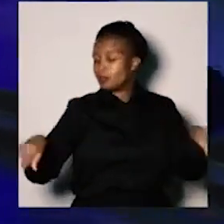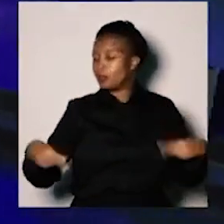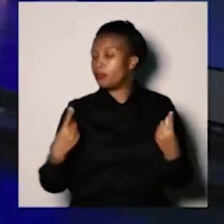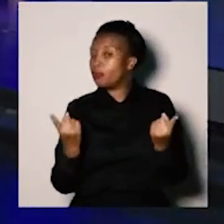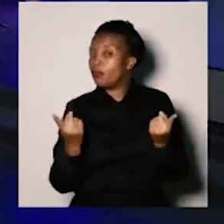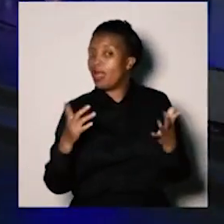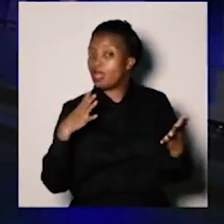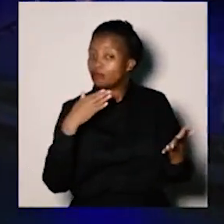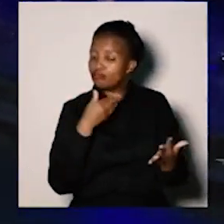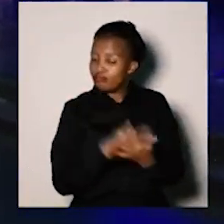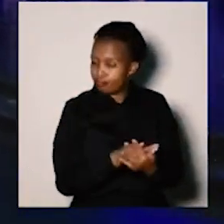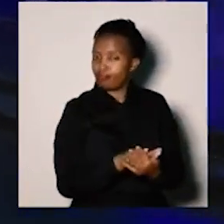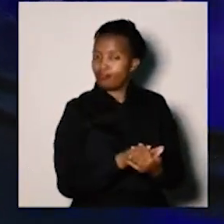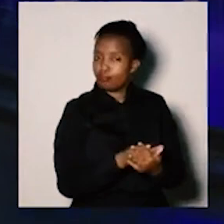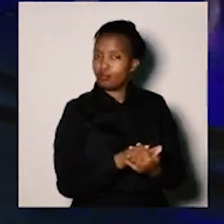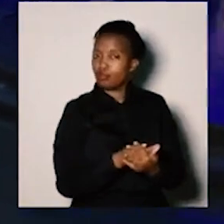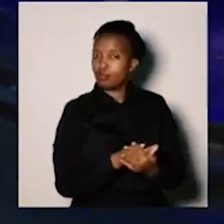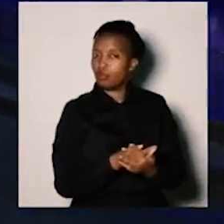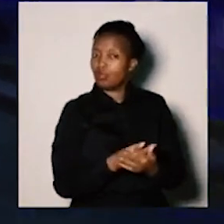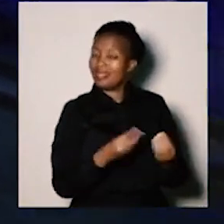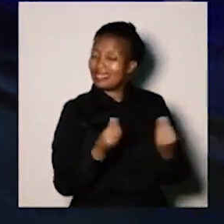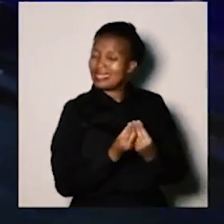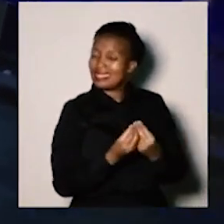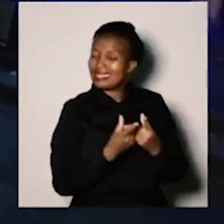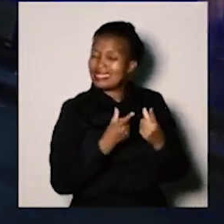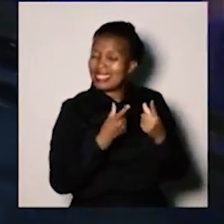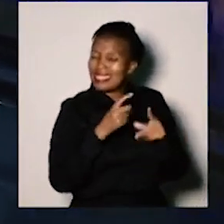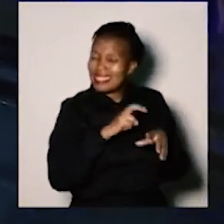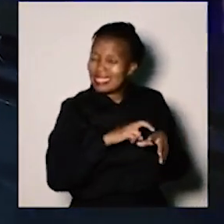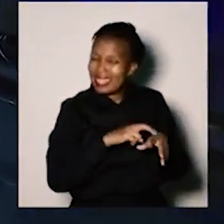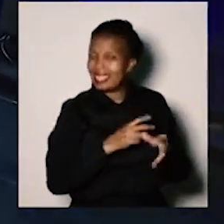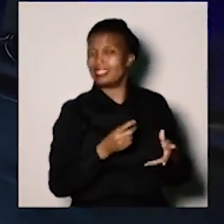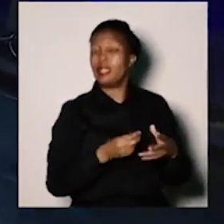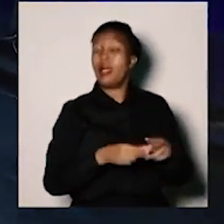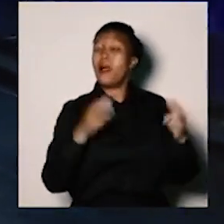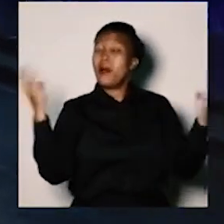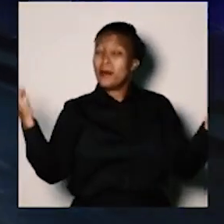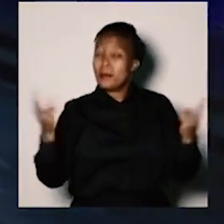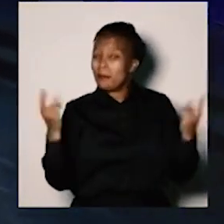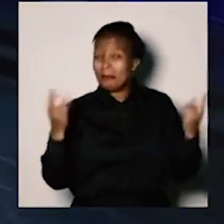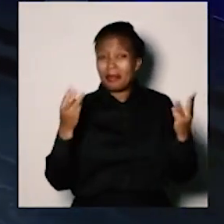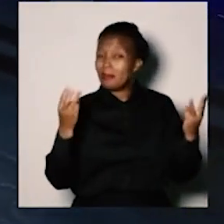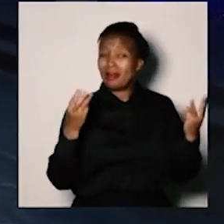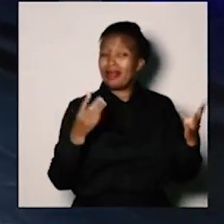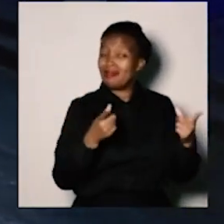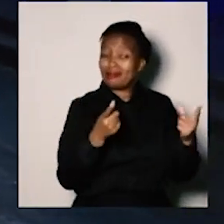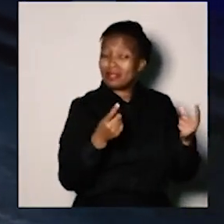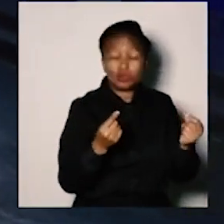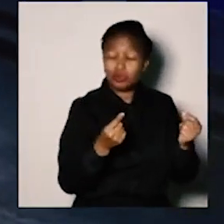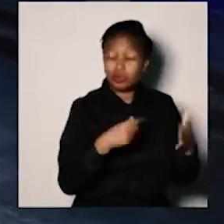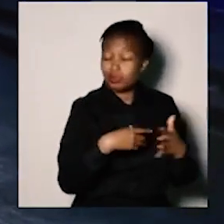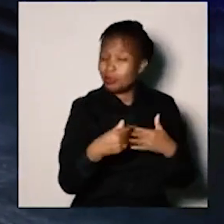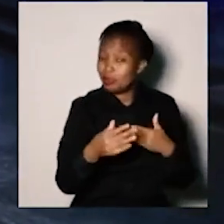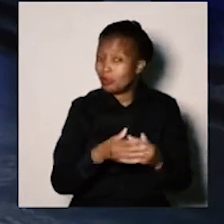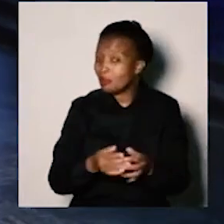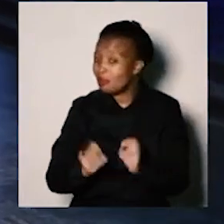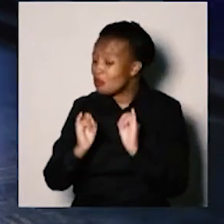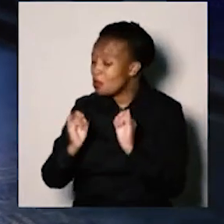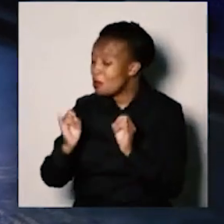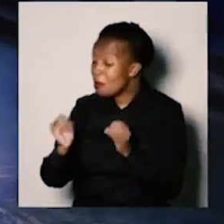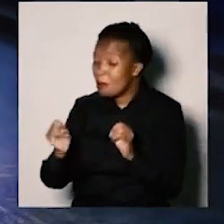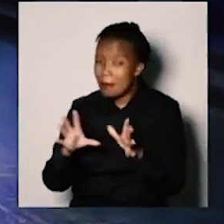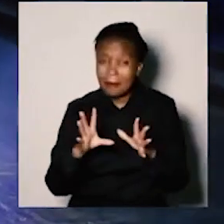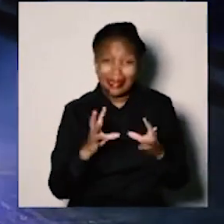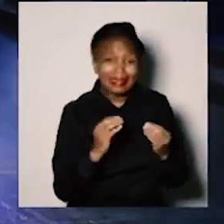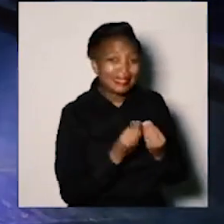The last 2 years, people have defected to all kinds of things. The last 2 years, the church has been